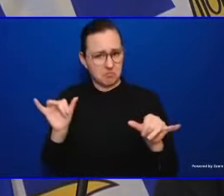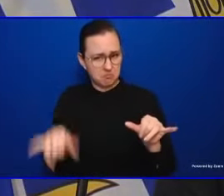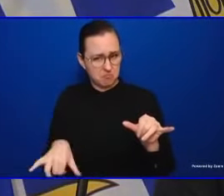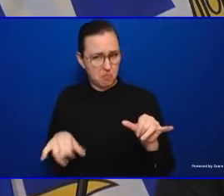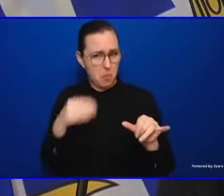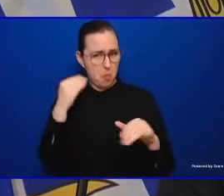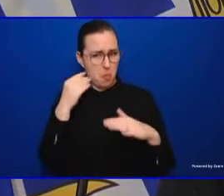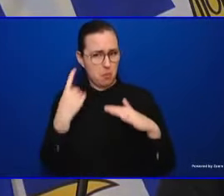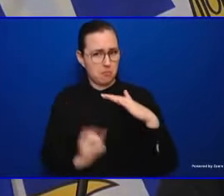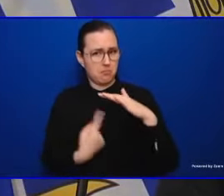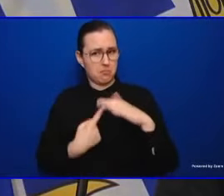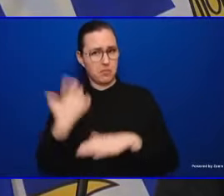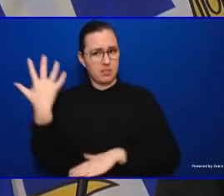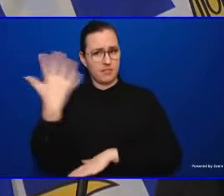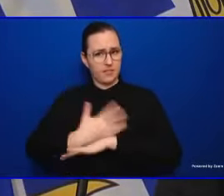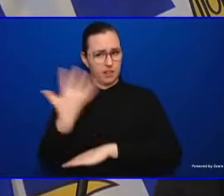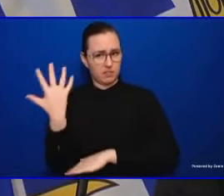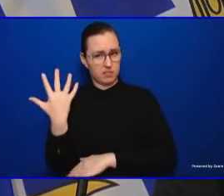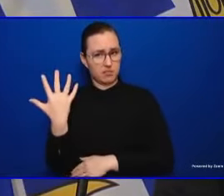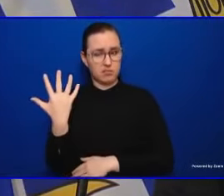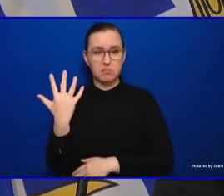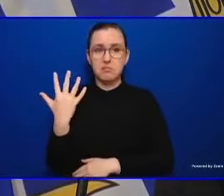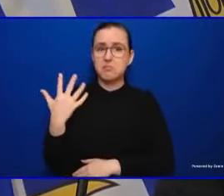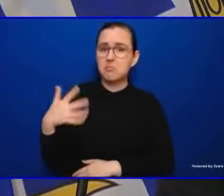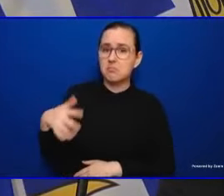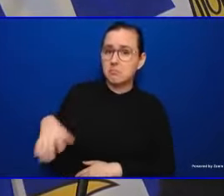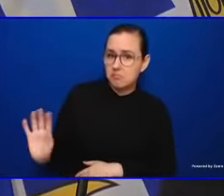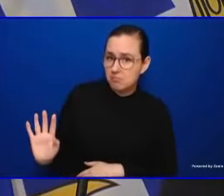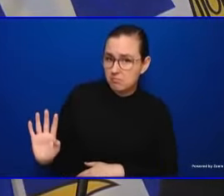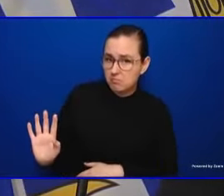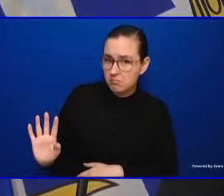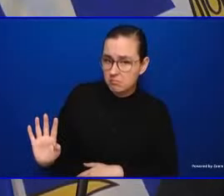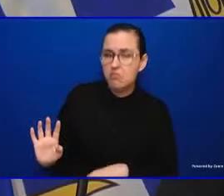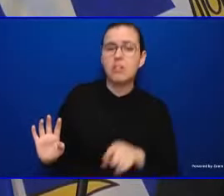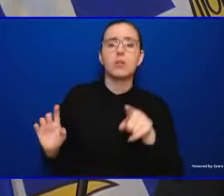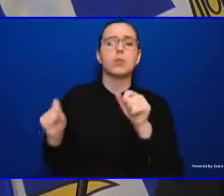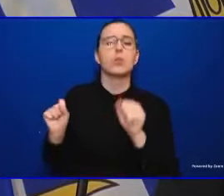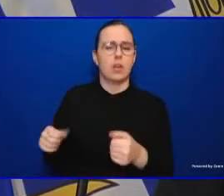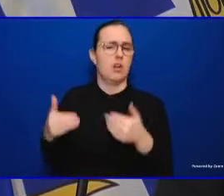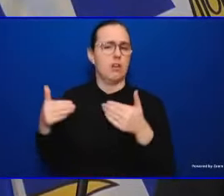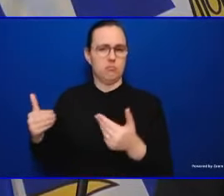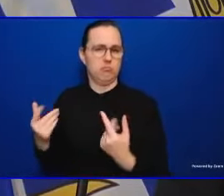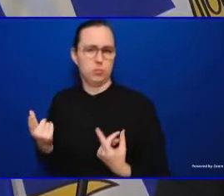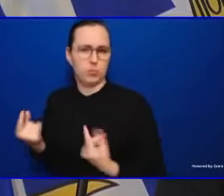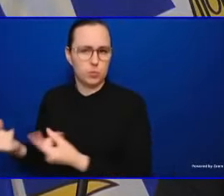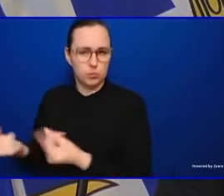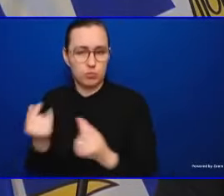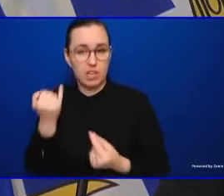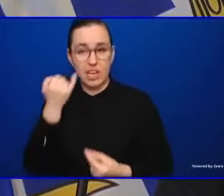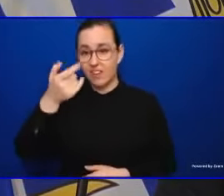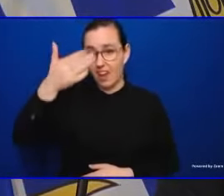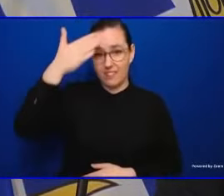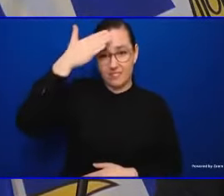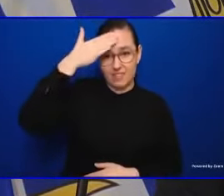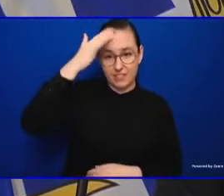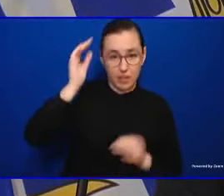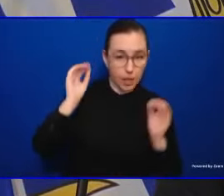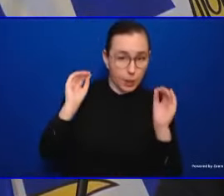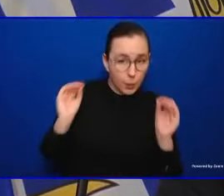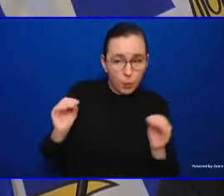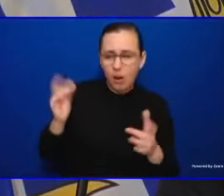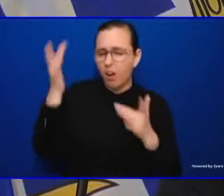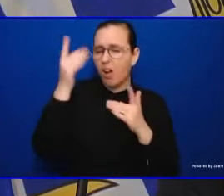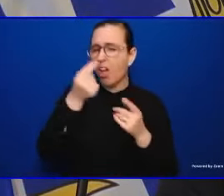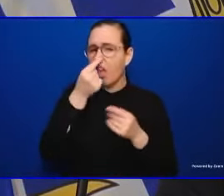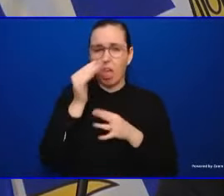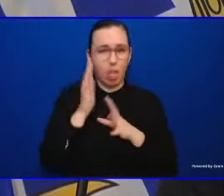no longer have a fever or symptoms. And the things that you need to be aware of is that you need to continue to